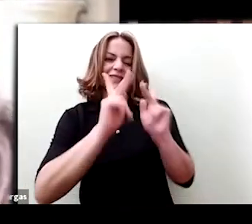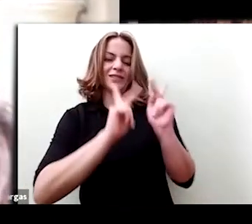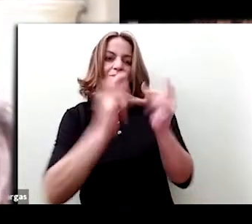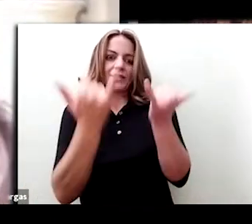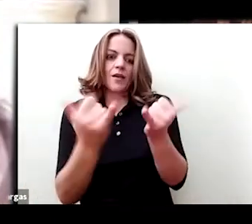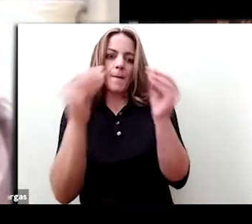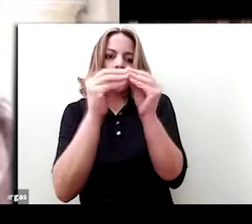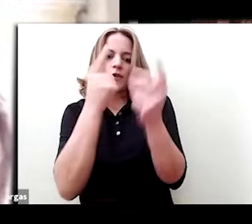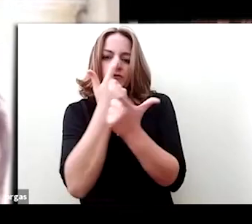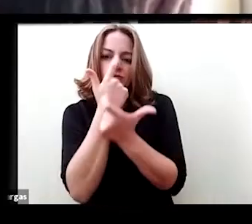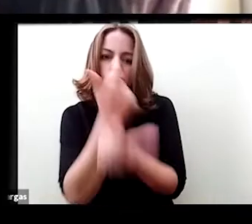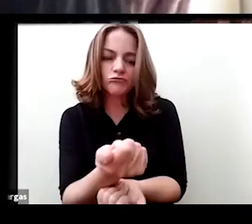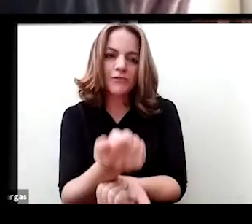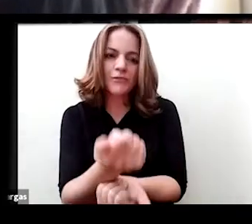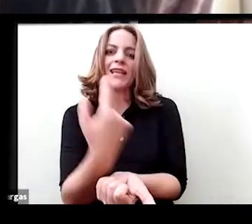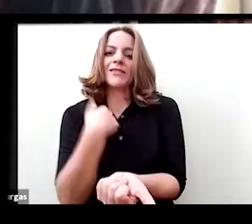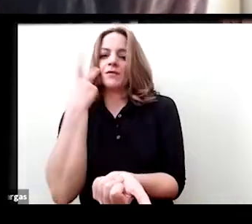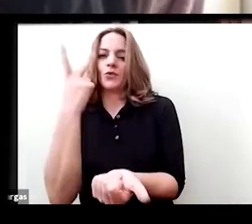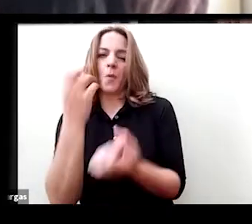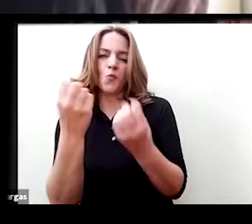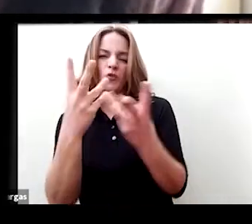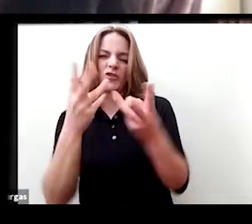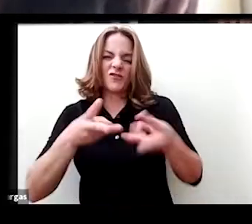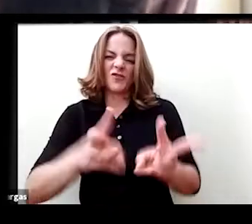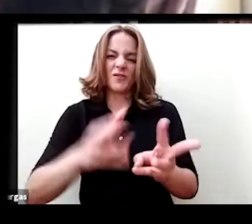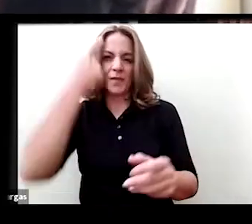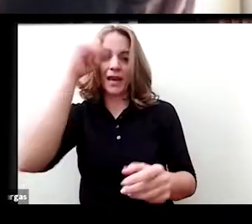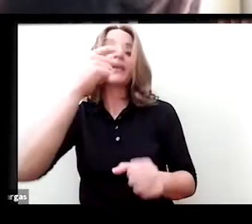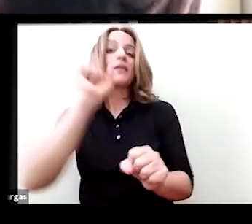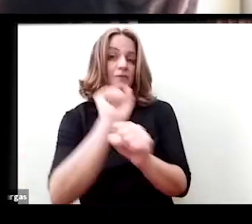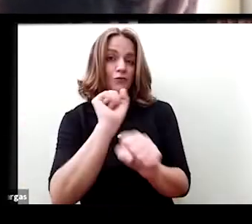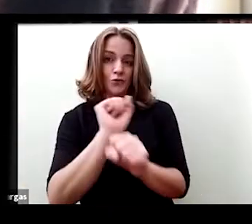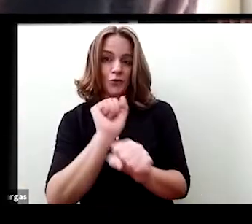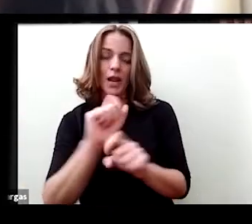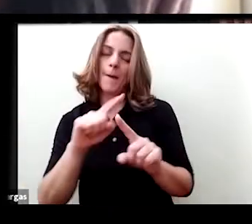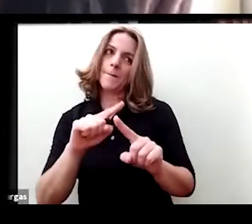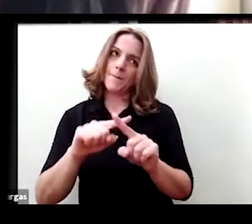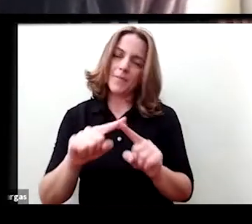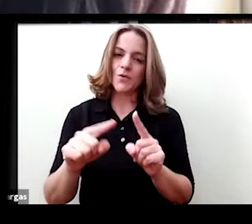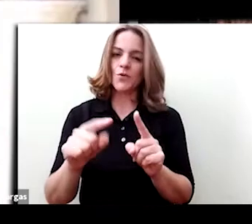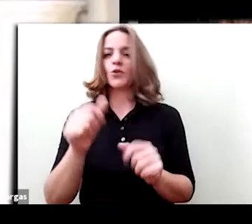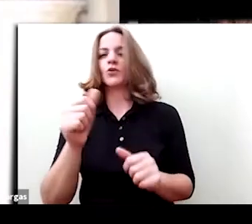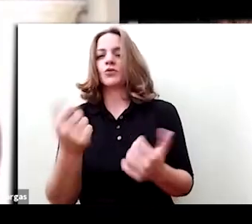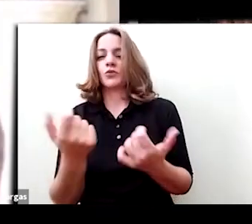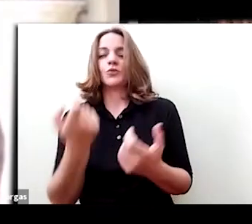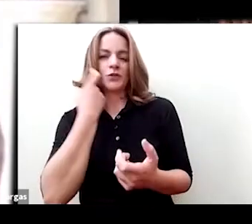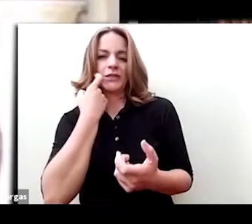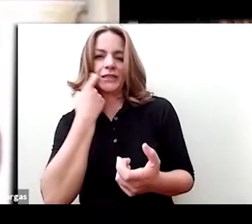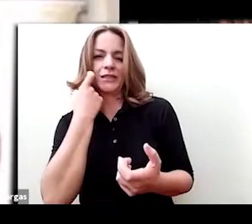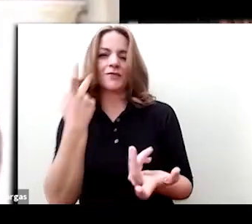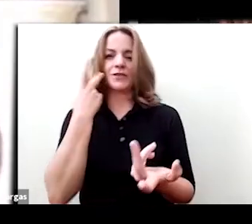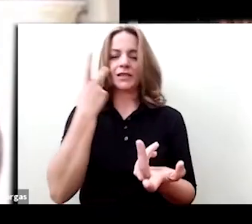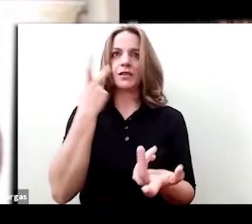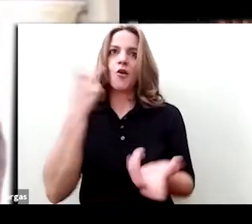for it to work today in current campaigns for Latino media advocacy. So that's actually what I do as